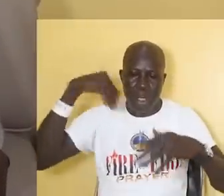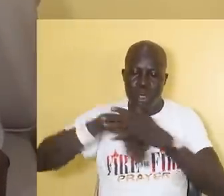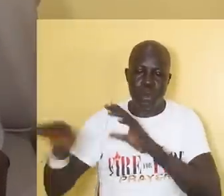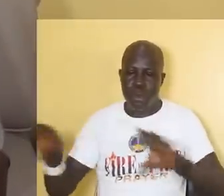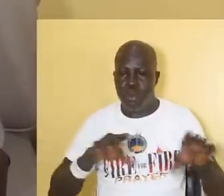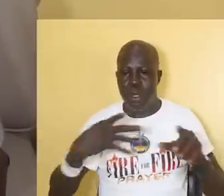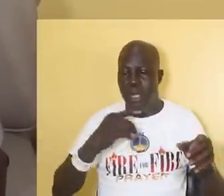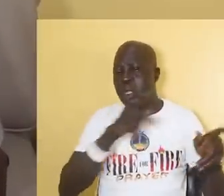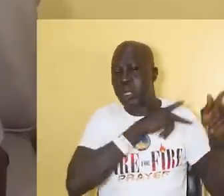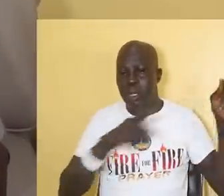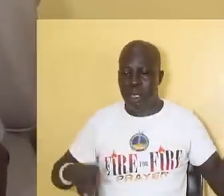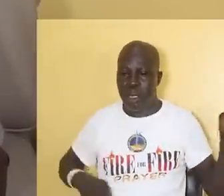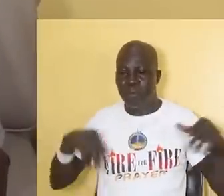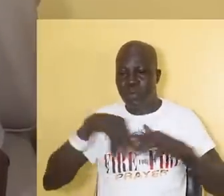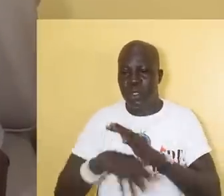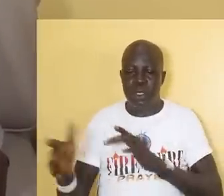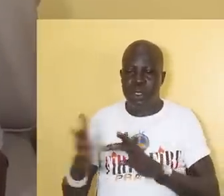Blessed.